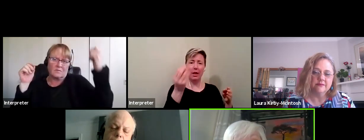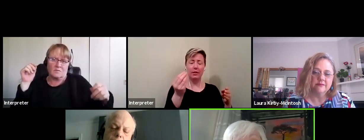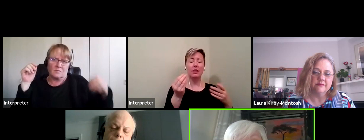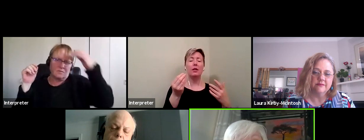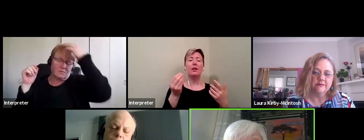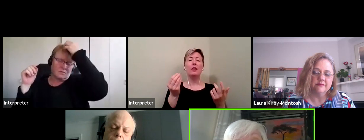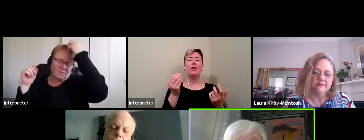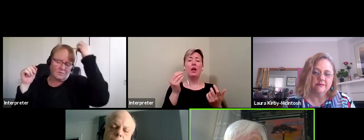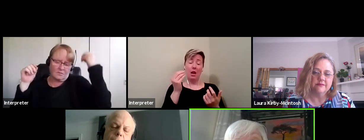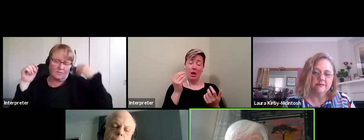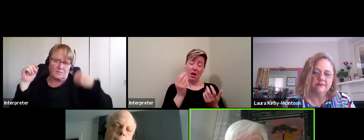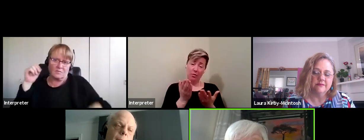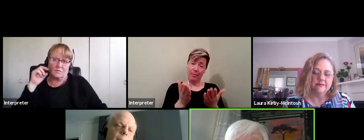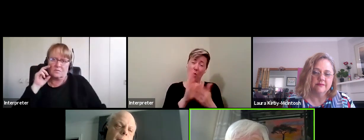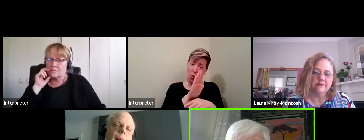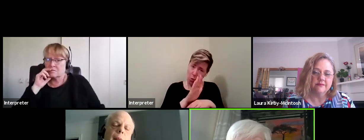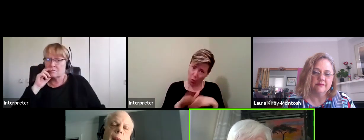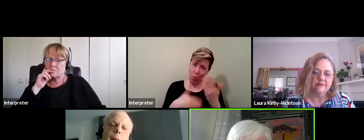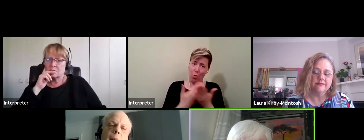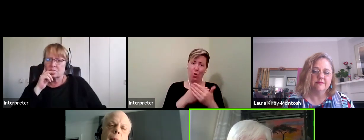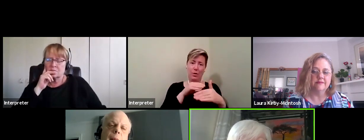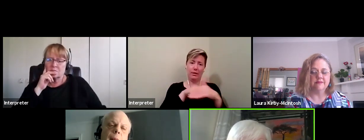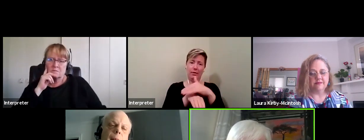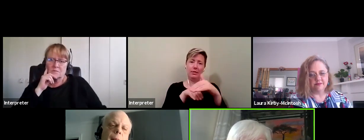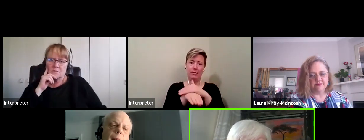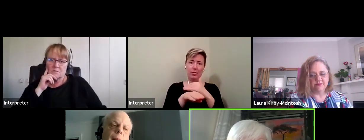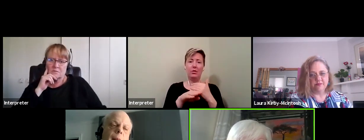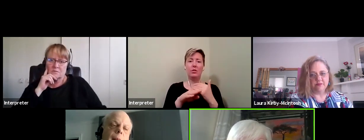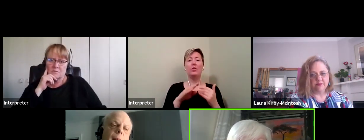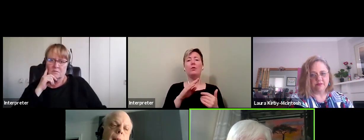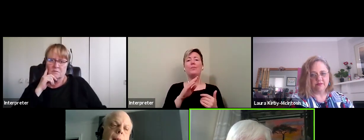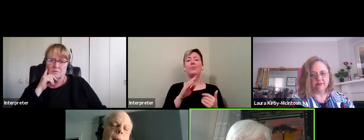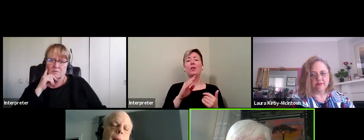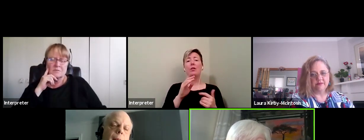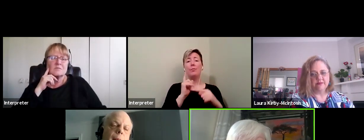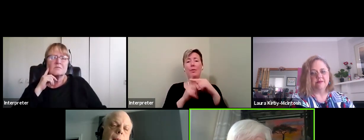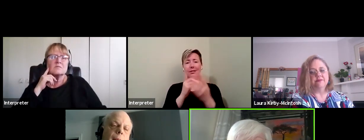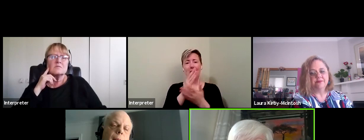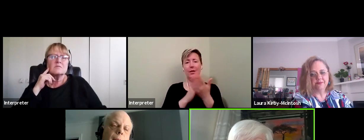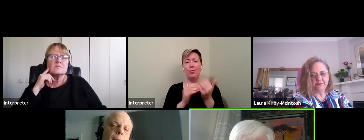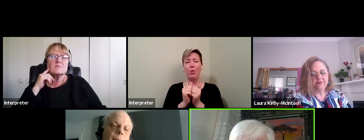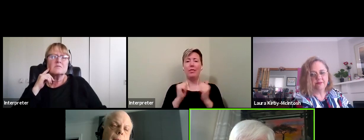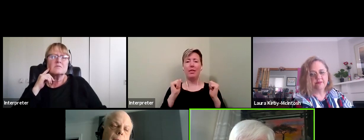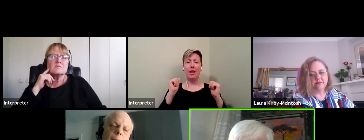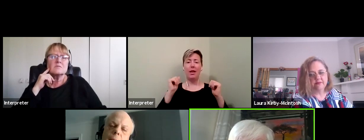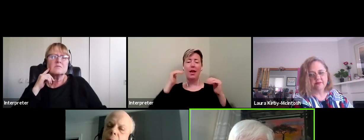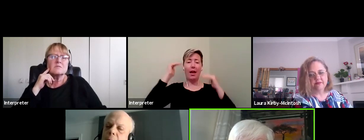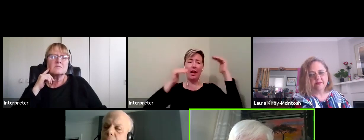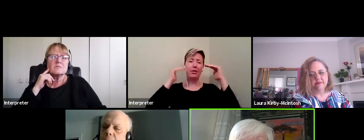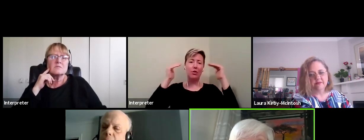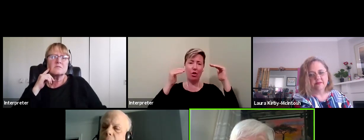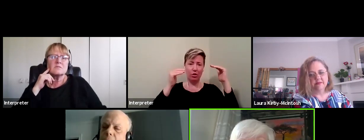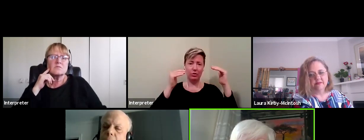are accessible. And you're probably going to need some with adult change benches in them, although people sometimes are changed in their room,